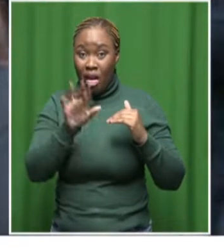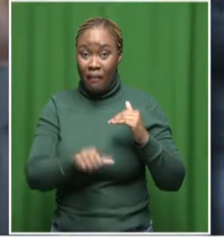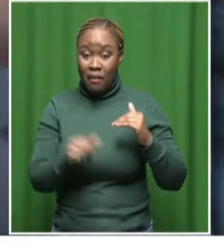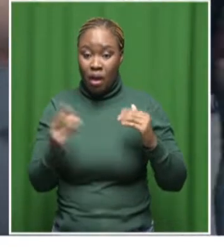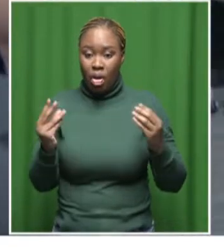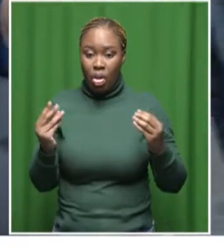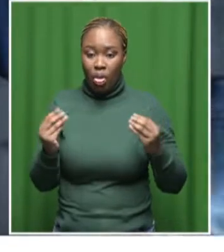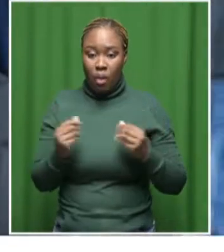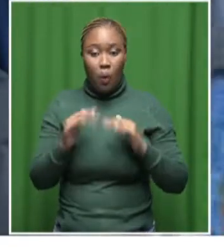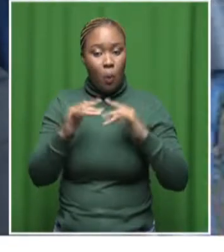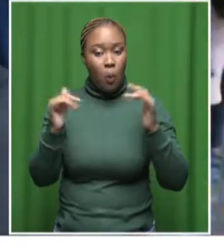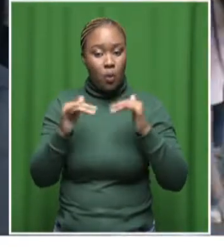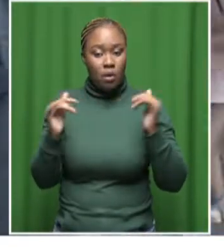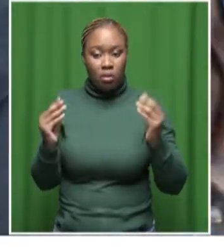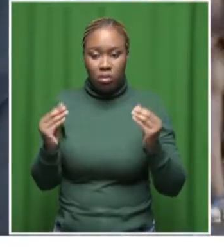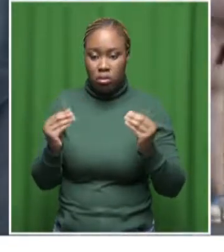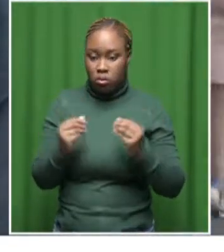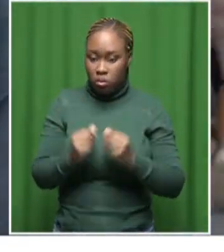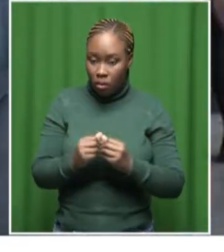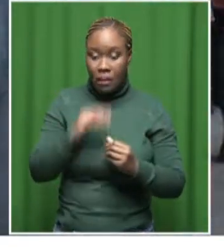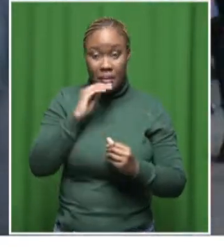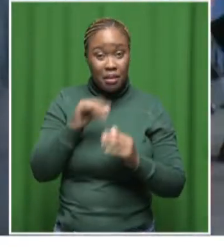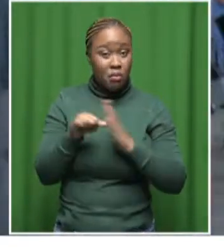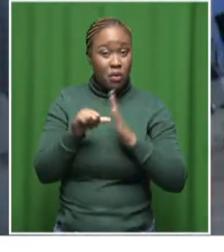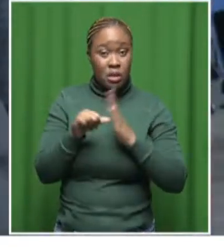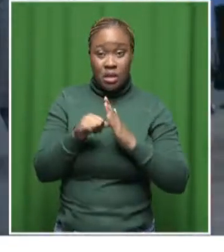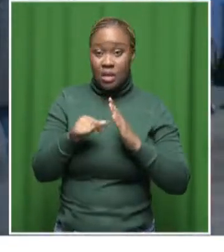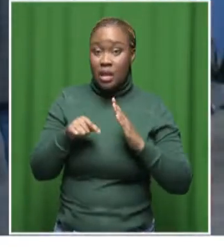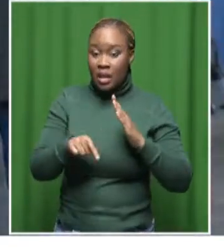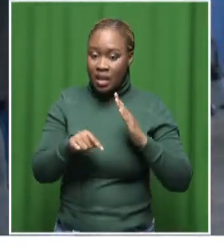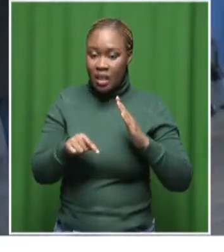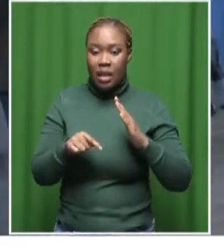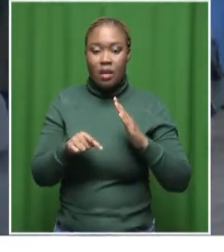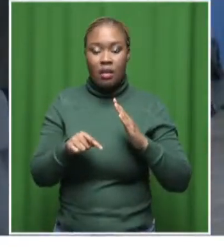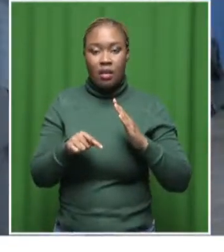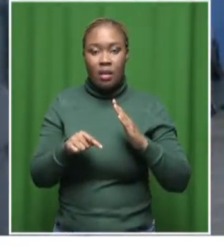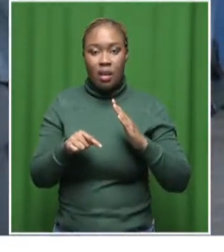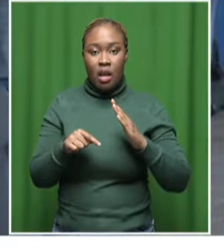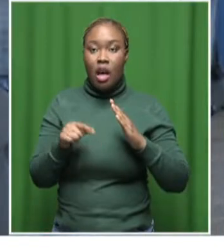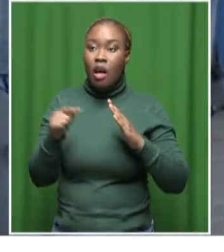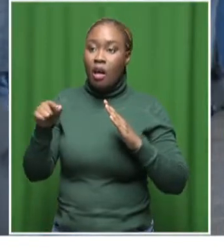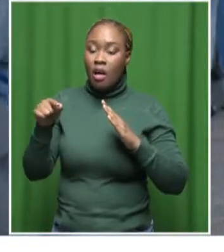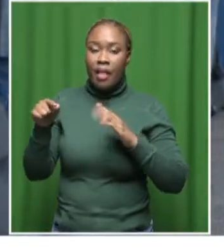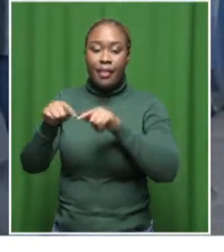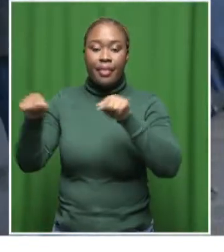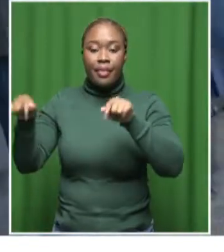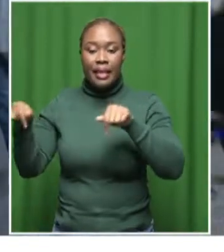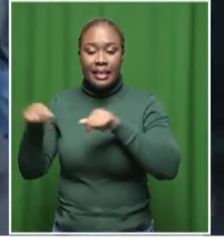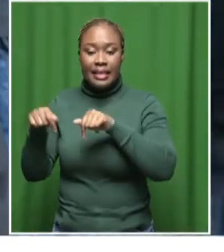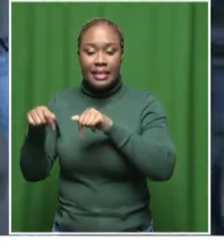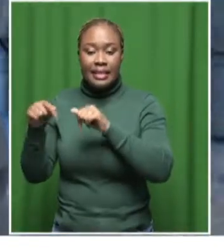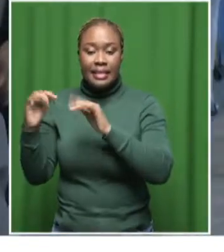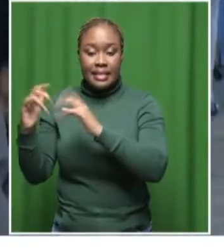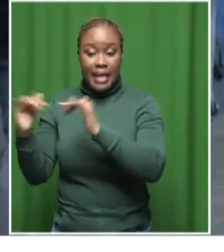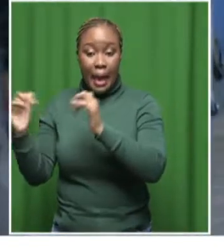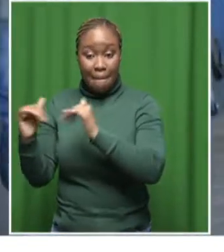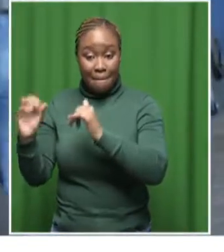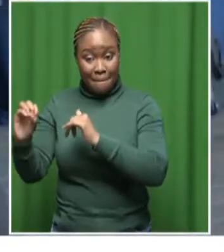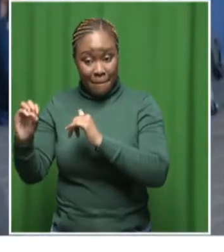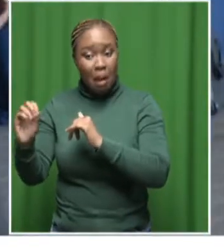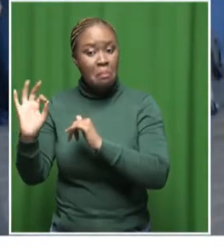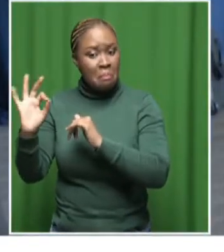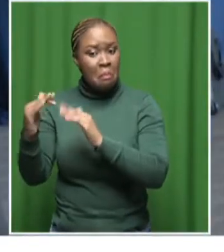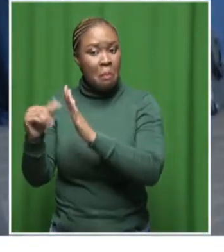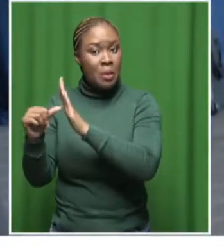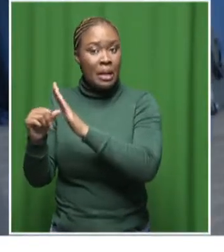our traditional water supply with groundwater. We have not established a full understanding of